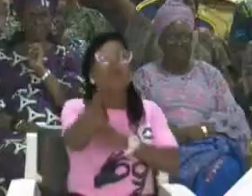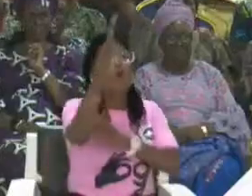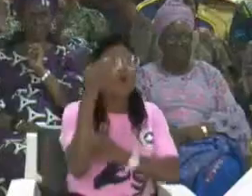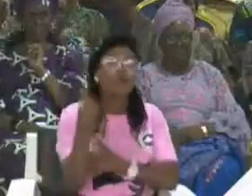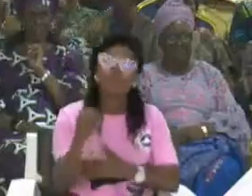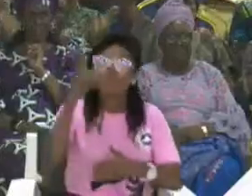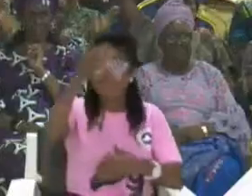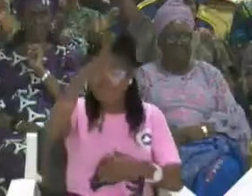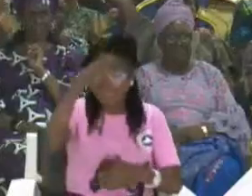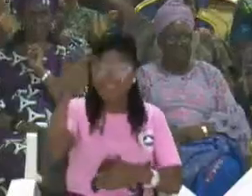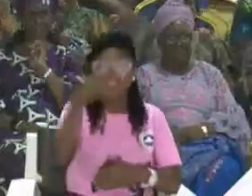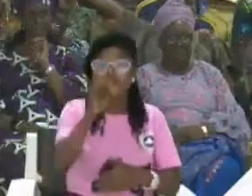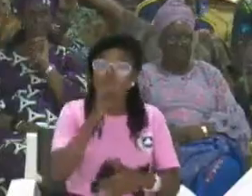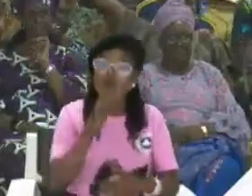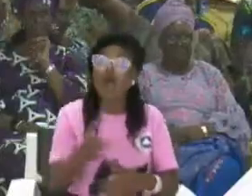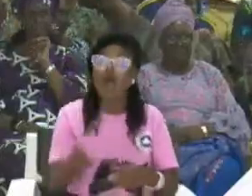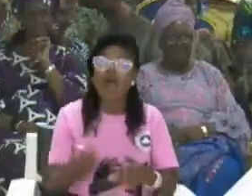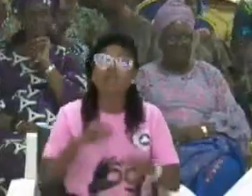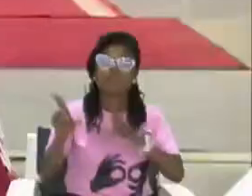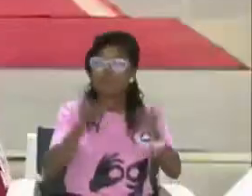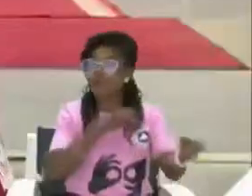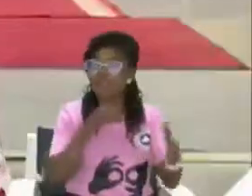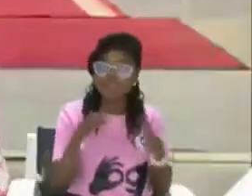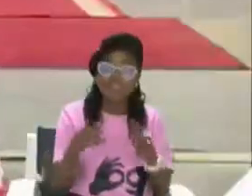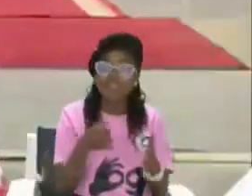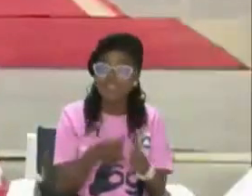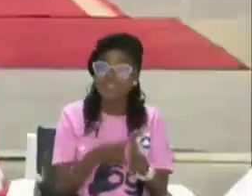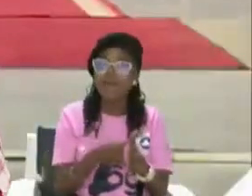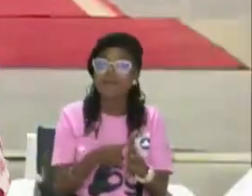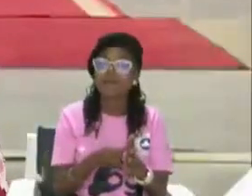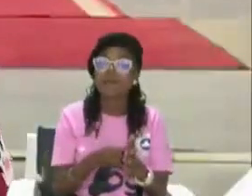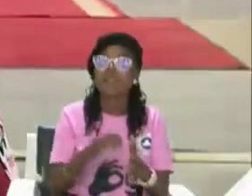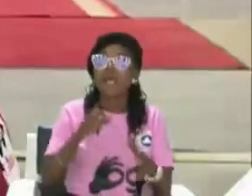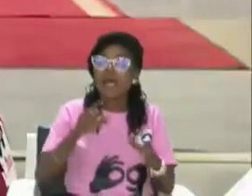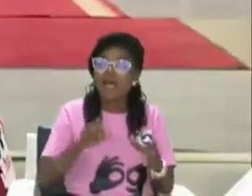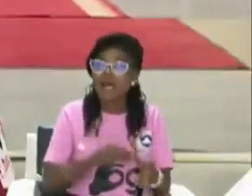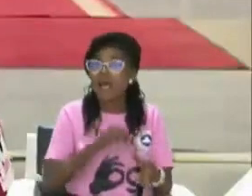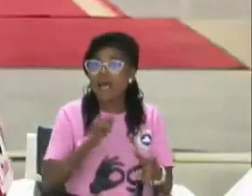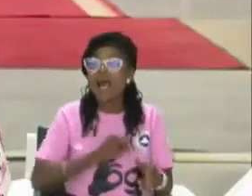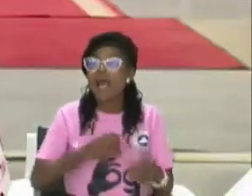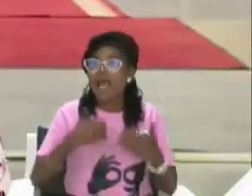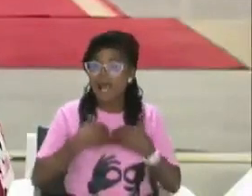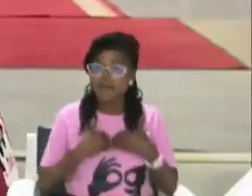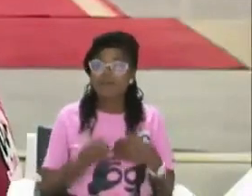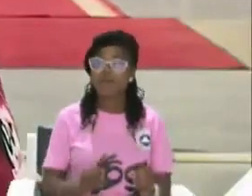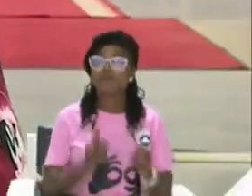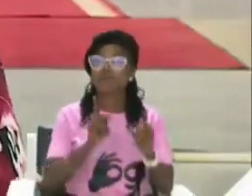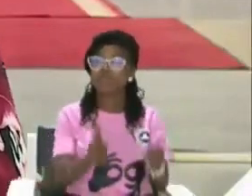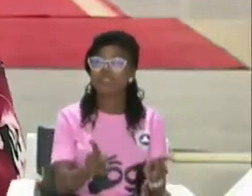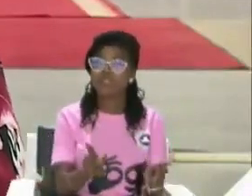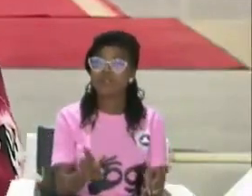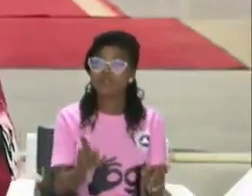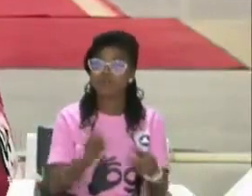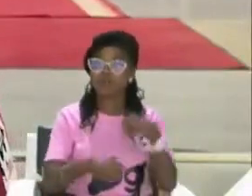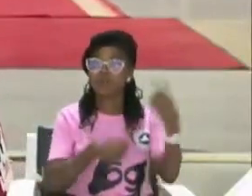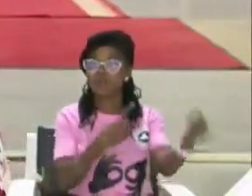spoken, and it is done. Fortunately for me again, I had the opportunity to go to UK